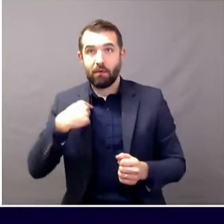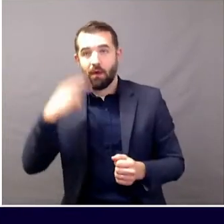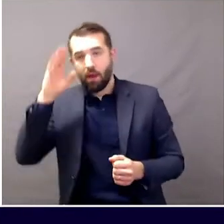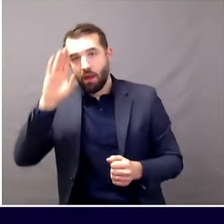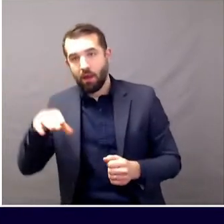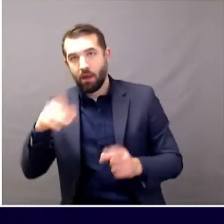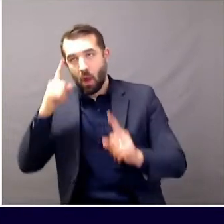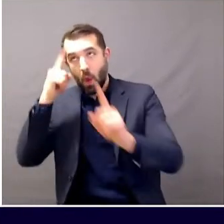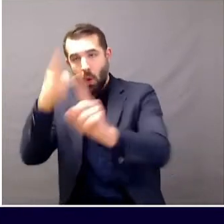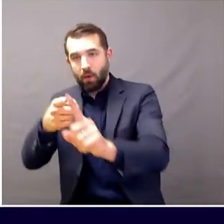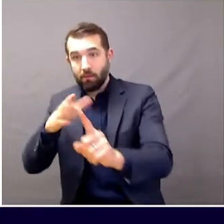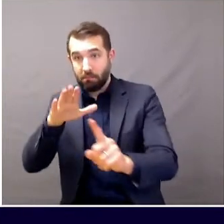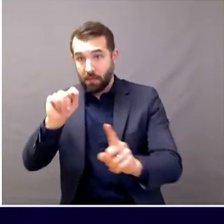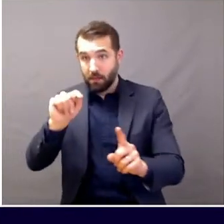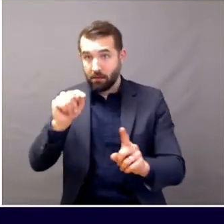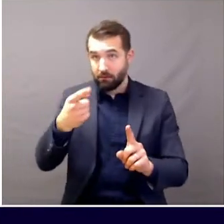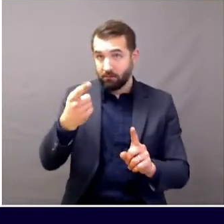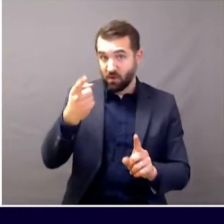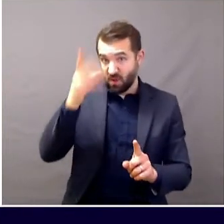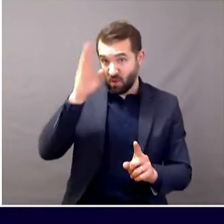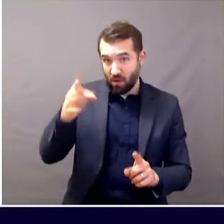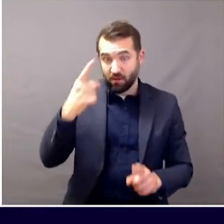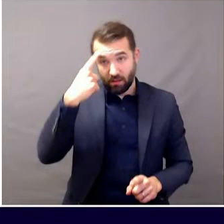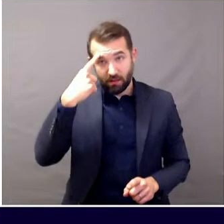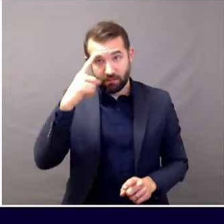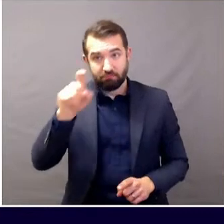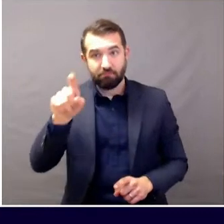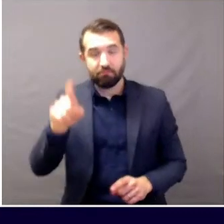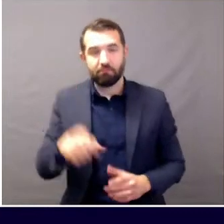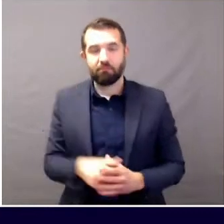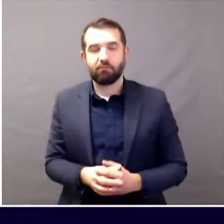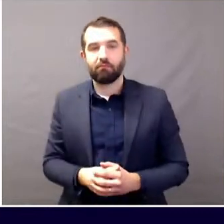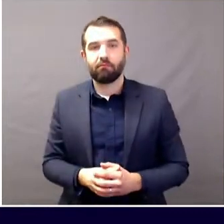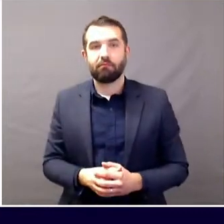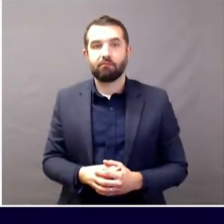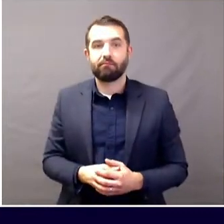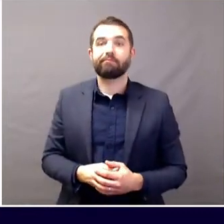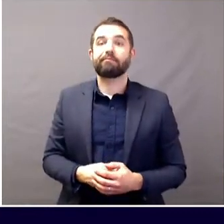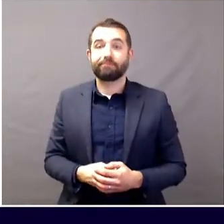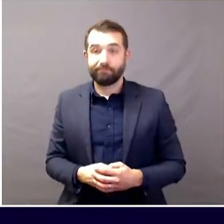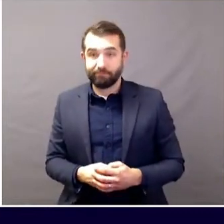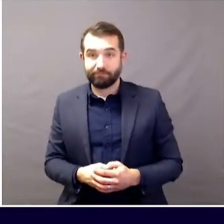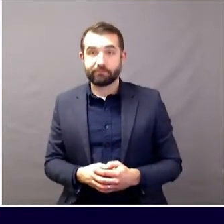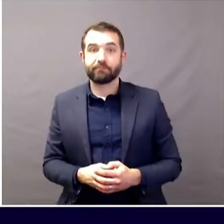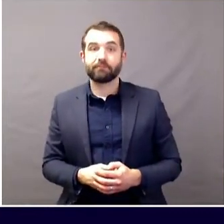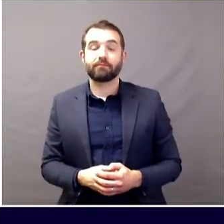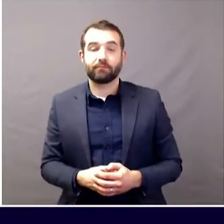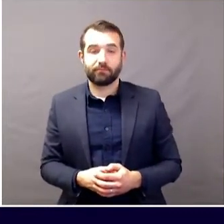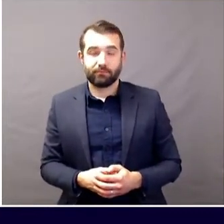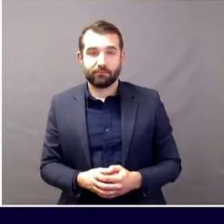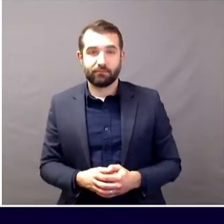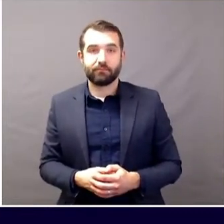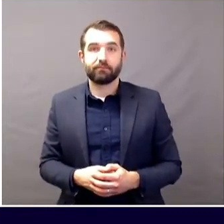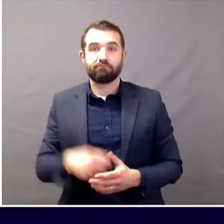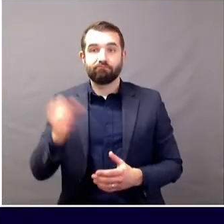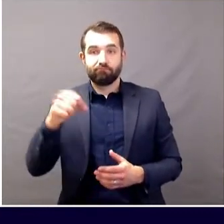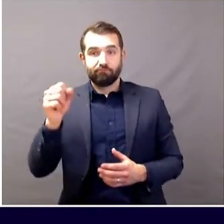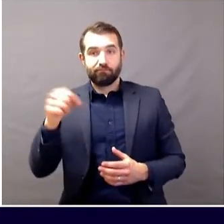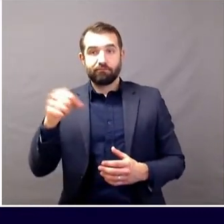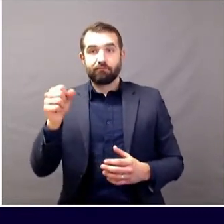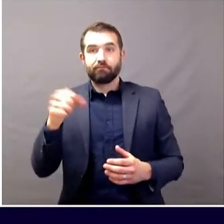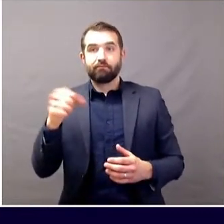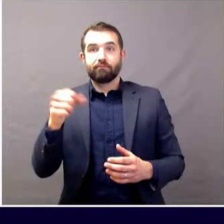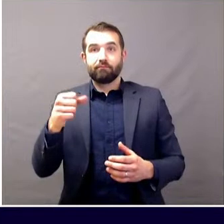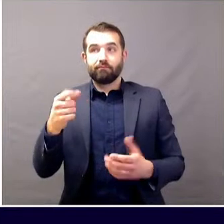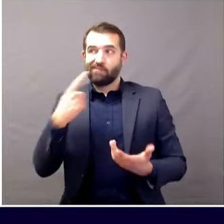tunnel? So it is definitely the light at the end of a very long twisting